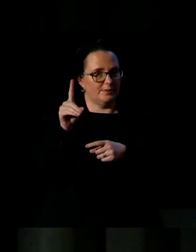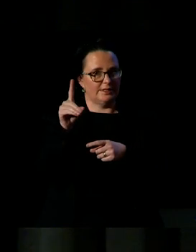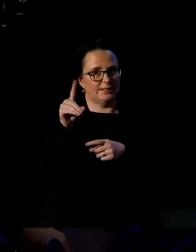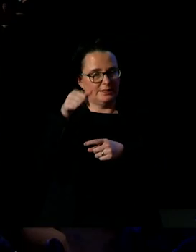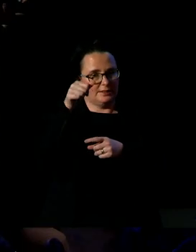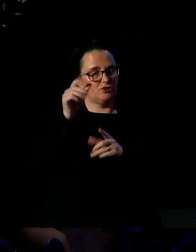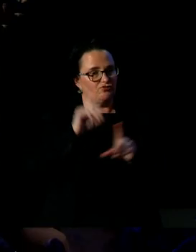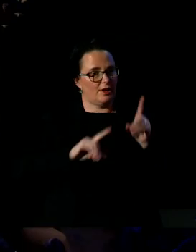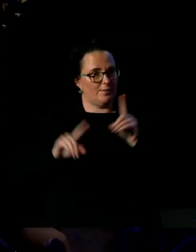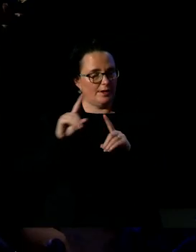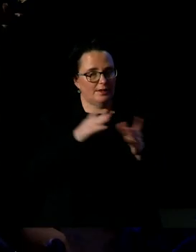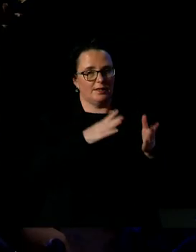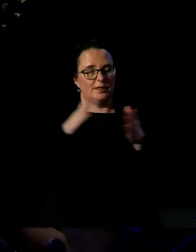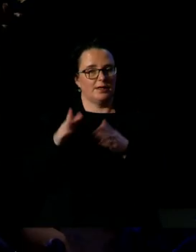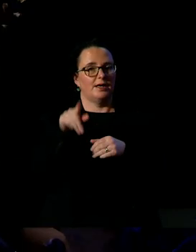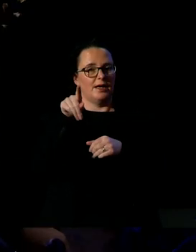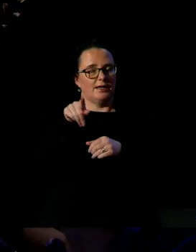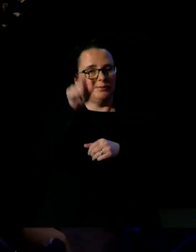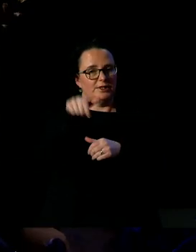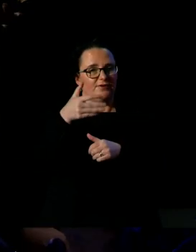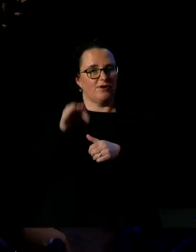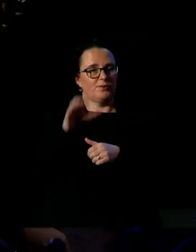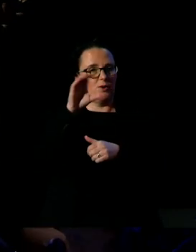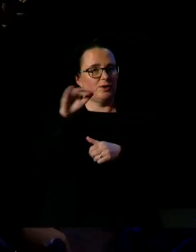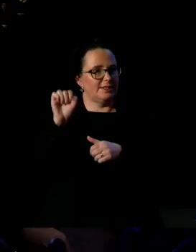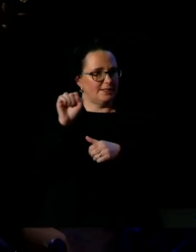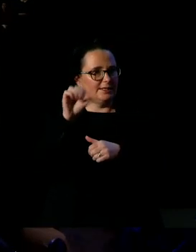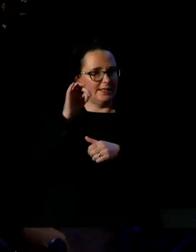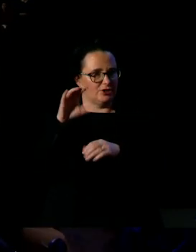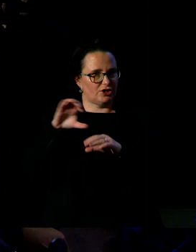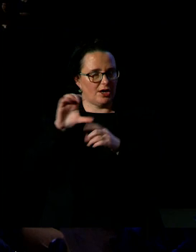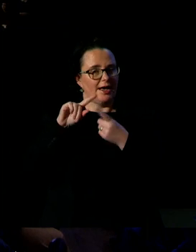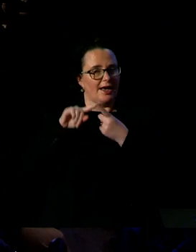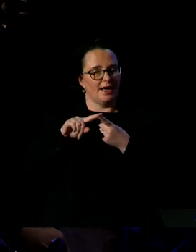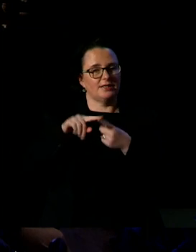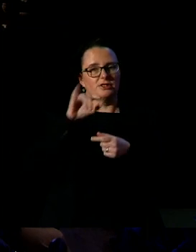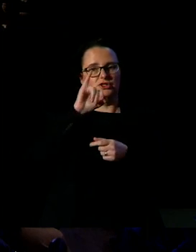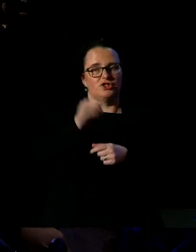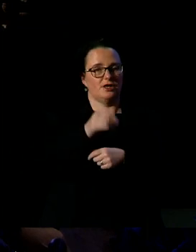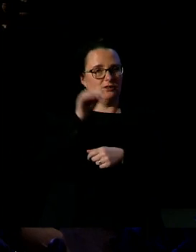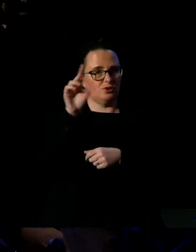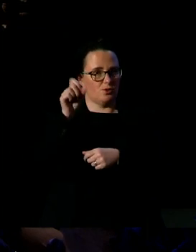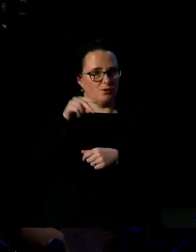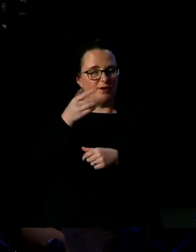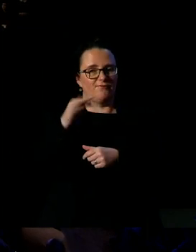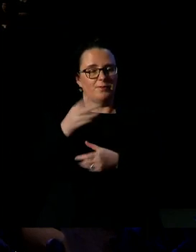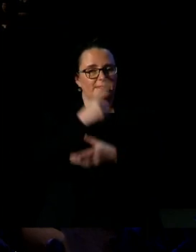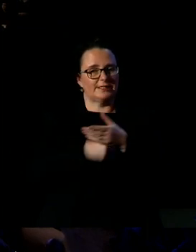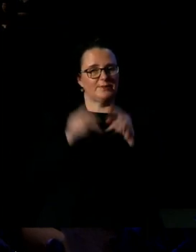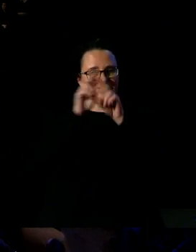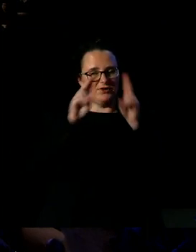Johnson of the Corris Centre and Senator John Dolan of the Disability Federation of Ireland will light their